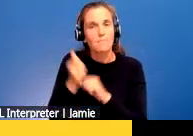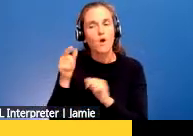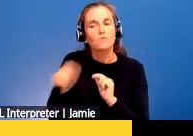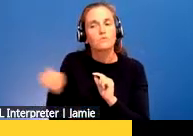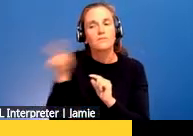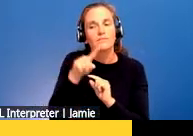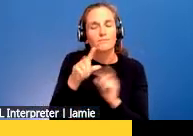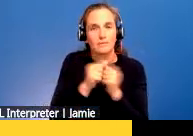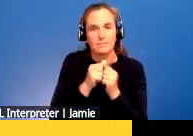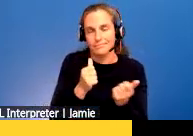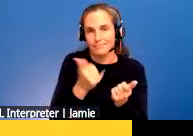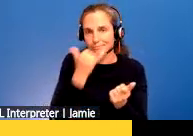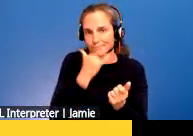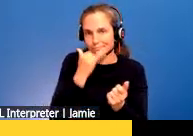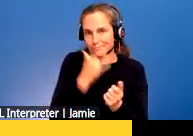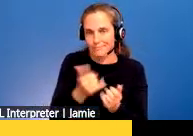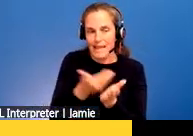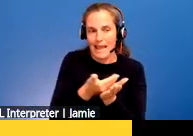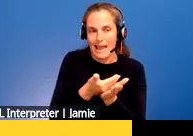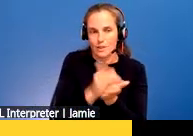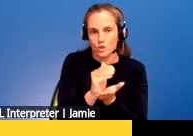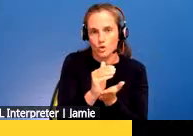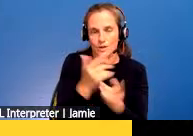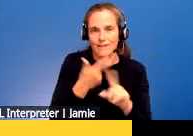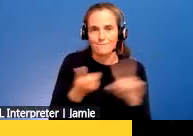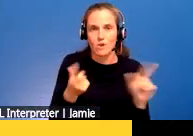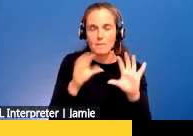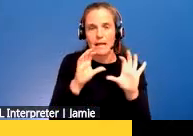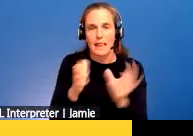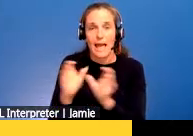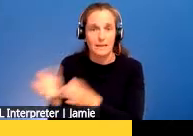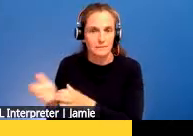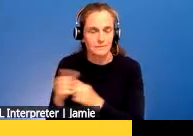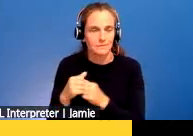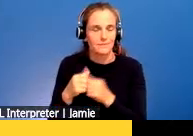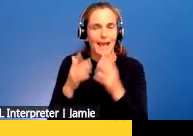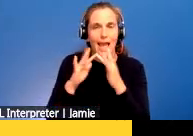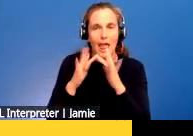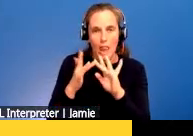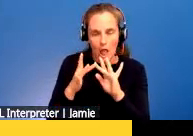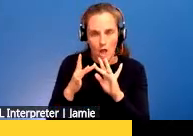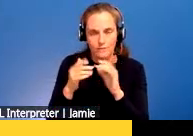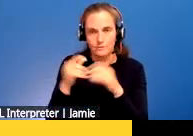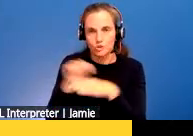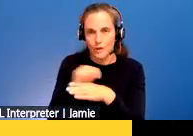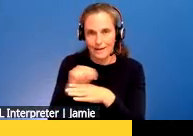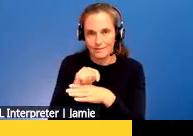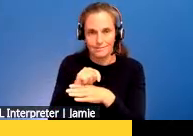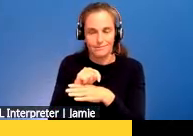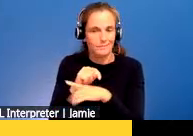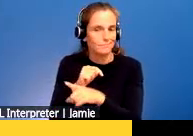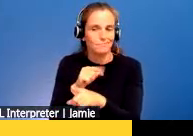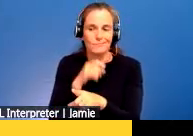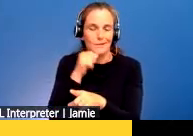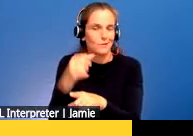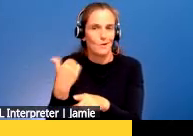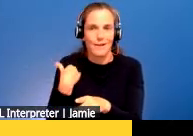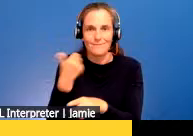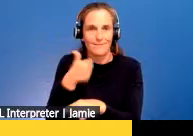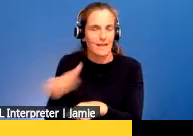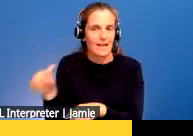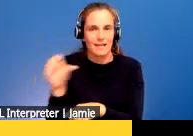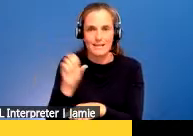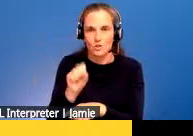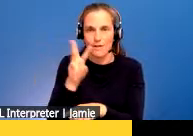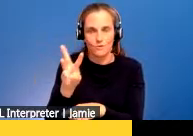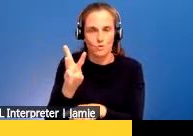inadvertently been excluded from the classes, the online space. They do not have any software embedded